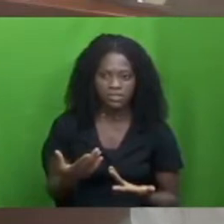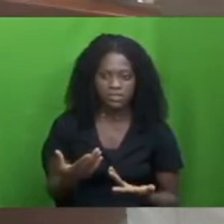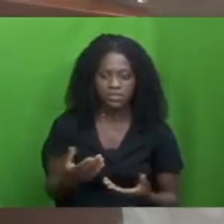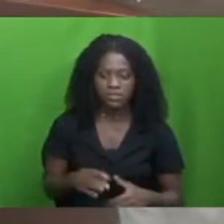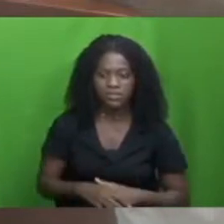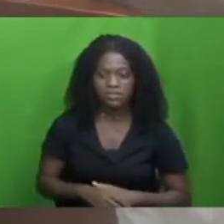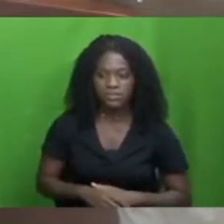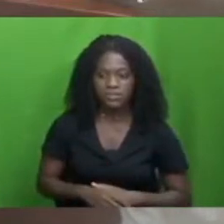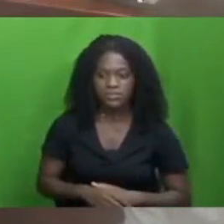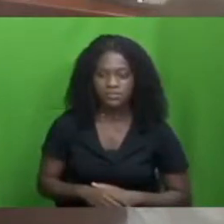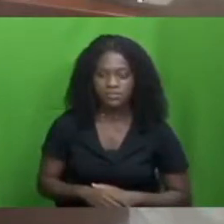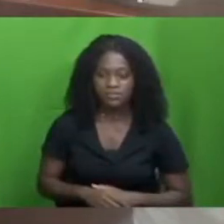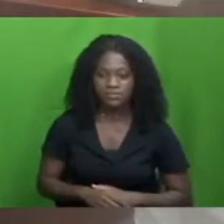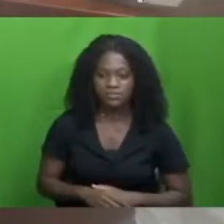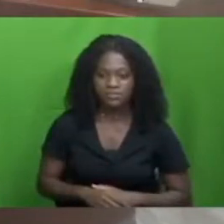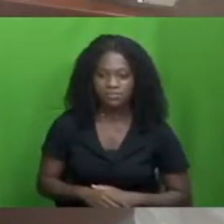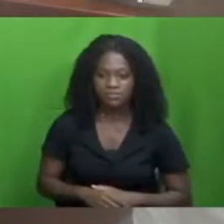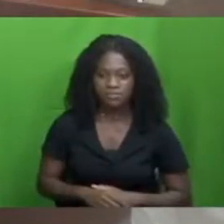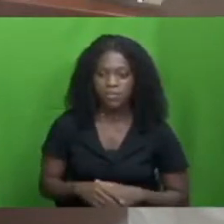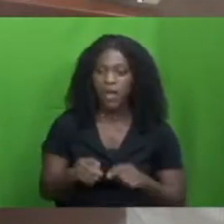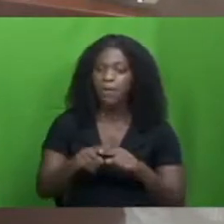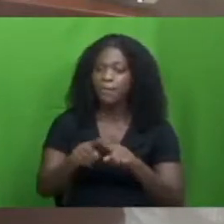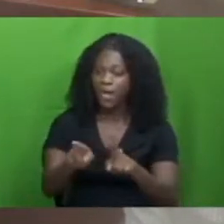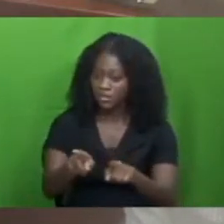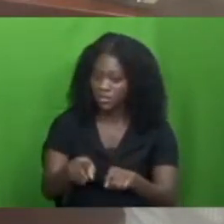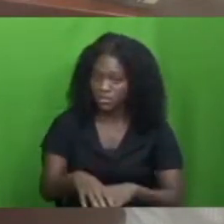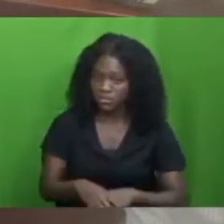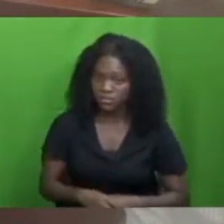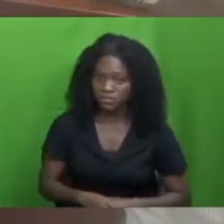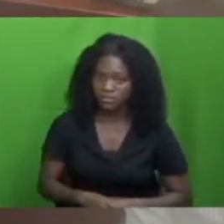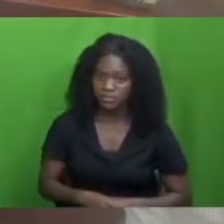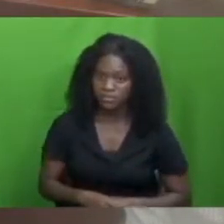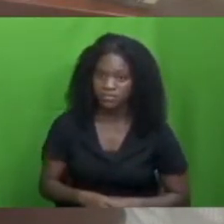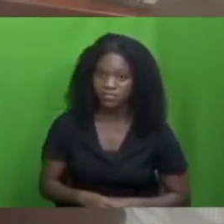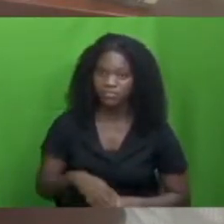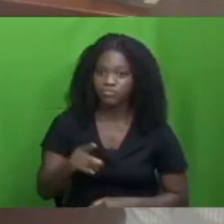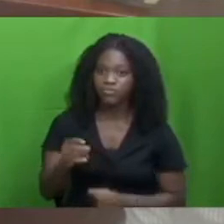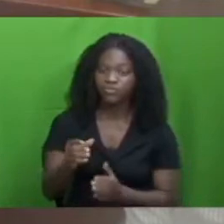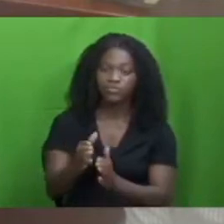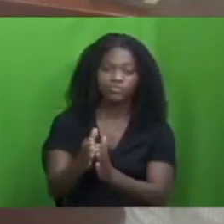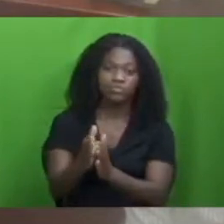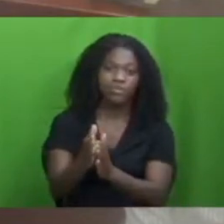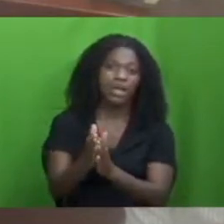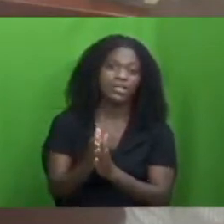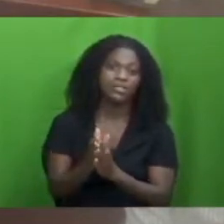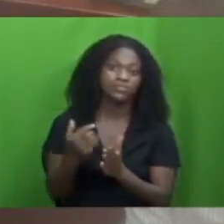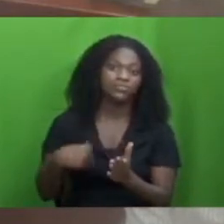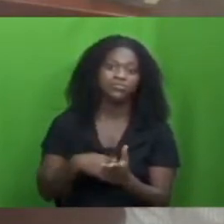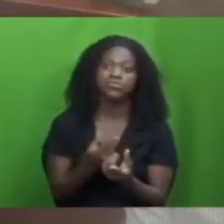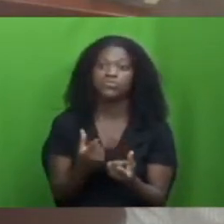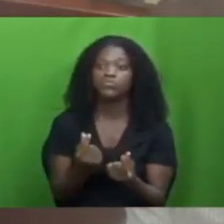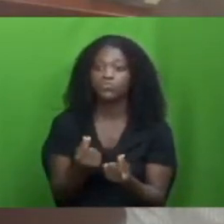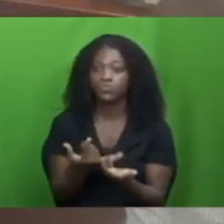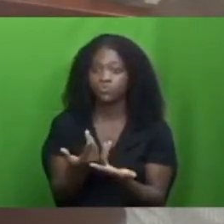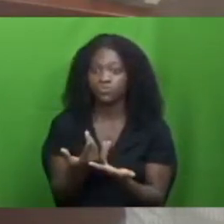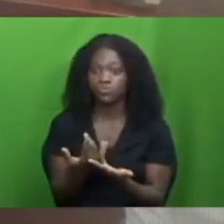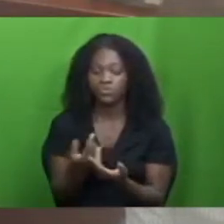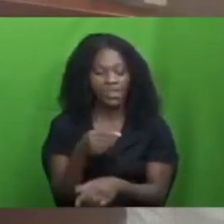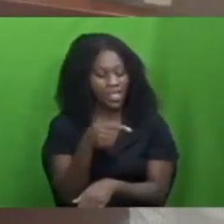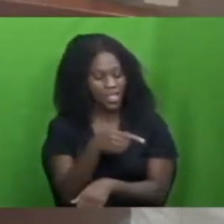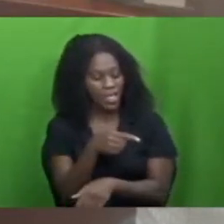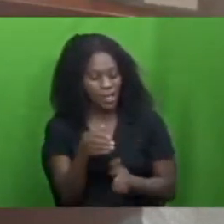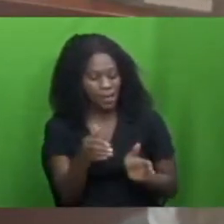why we should be litigating this matter. It's by convention and practice. That is what we've been doing, with the greatest respect. But having said